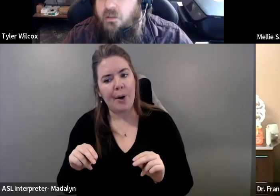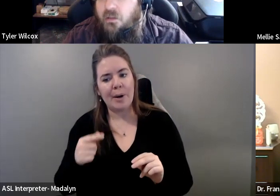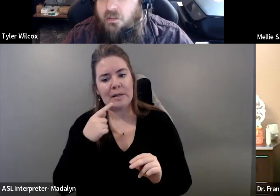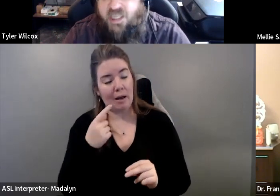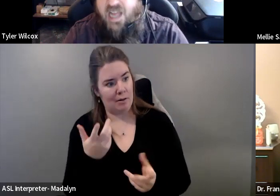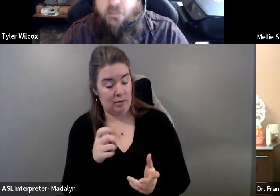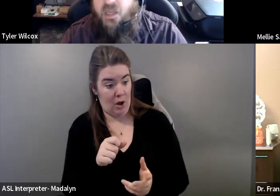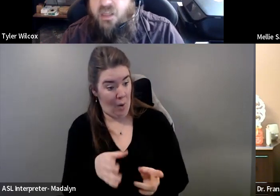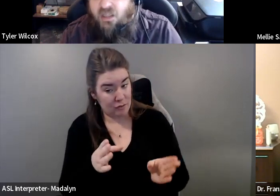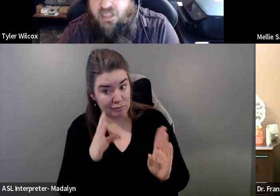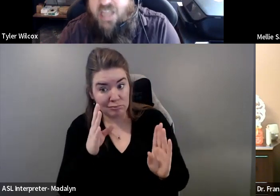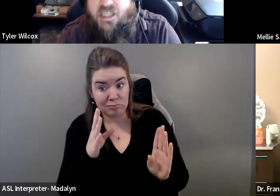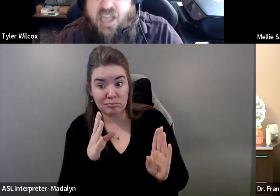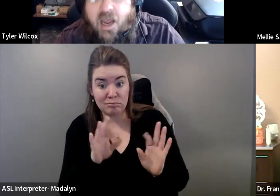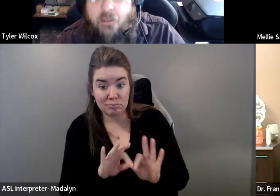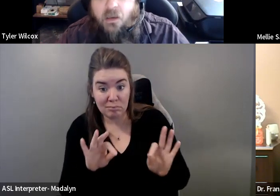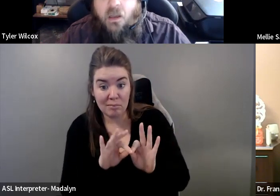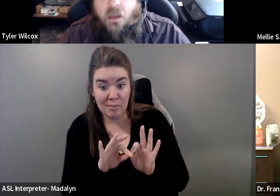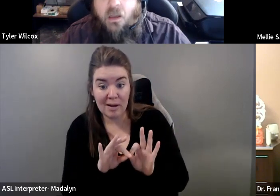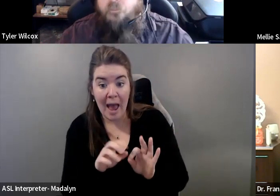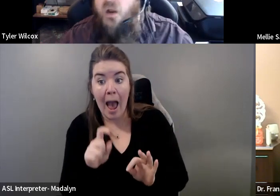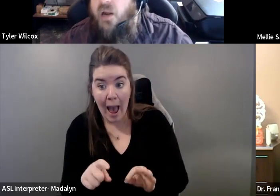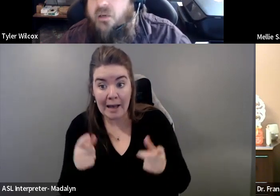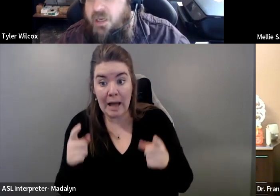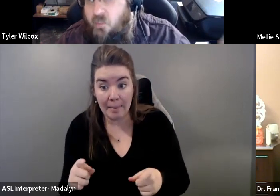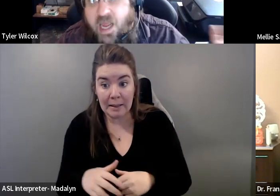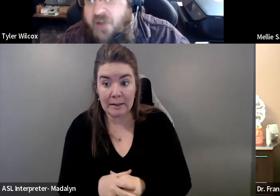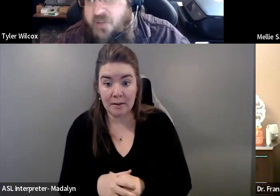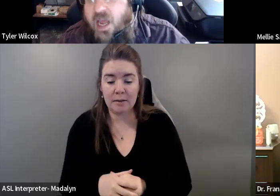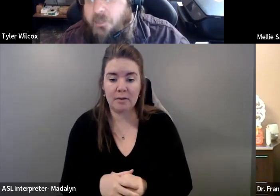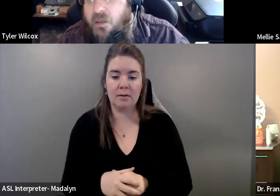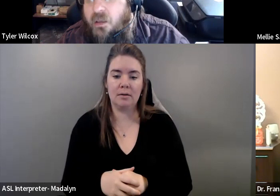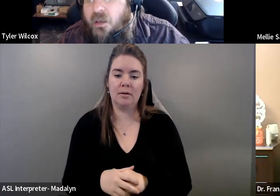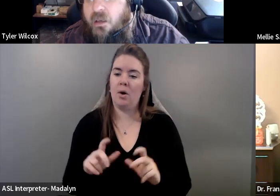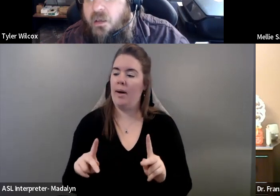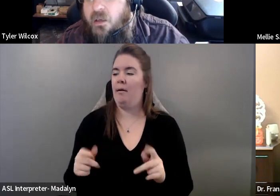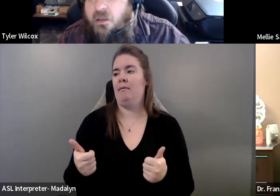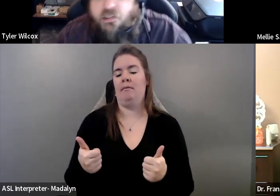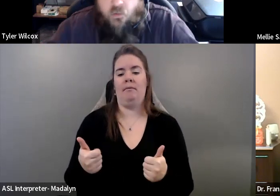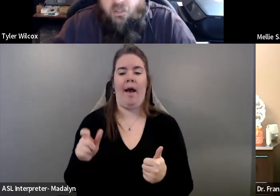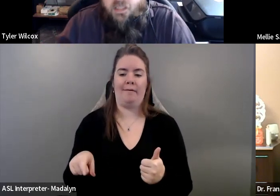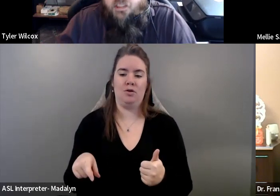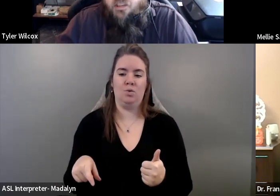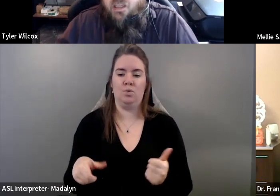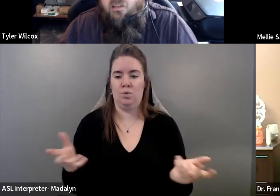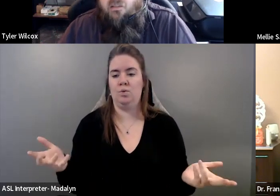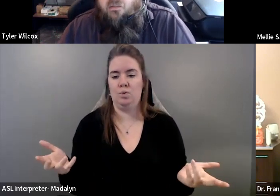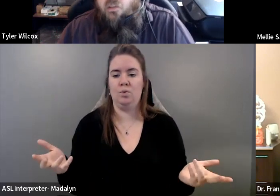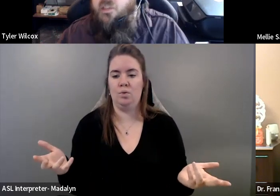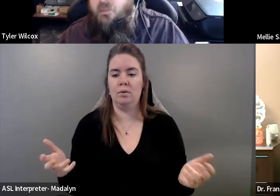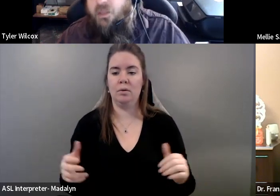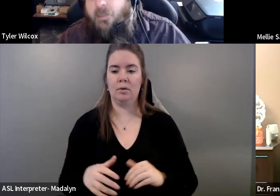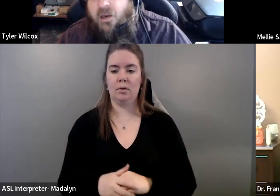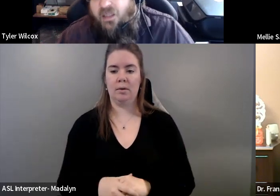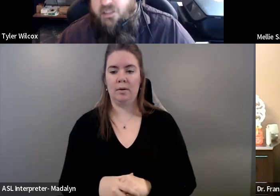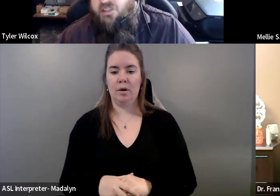to listen. This has to be a thing. This has to happen. All right, great. We have to happen. So let's